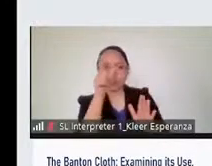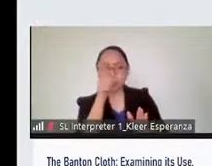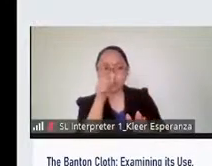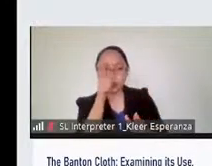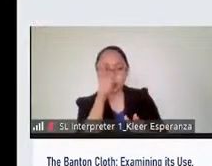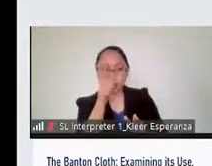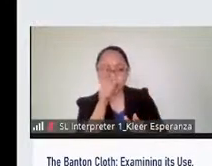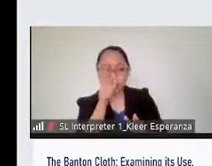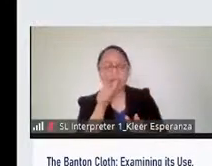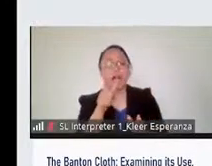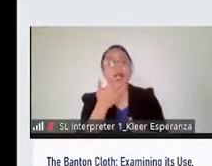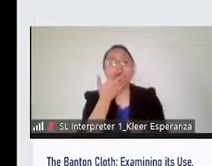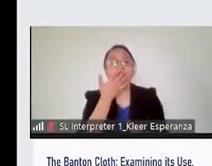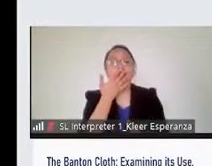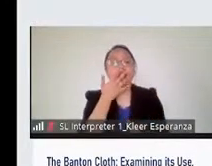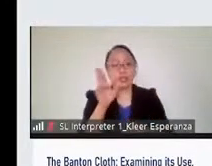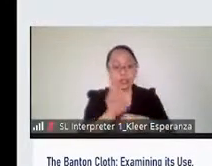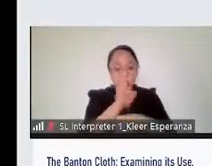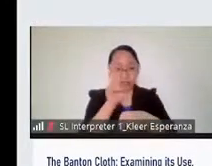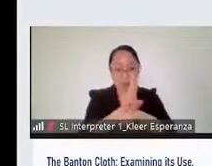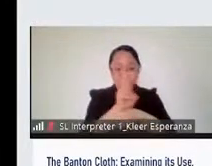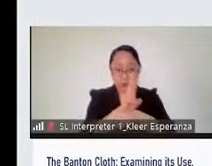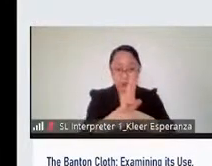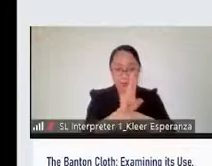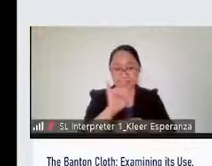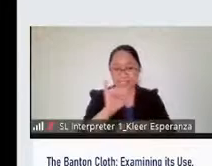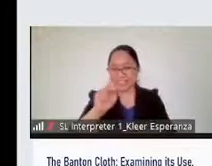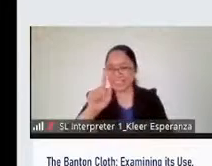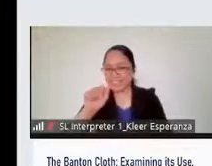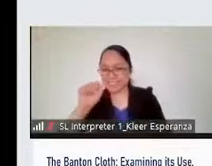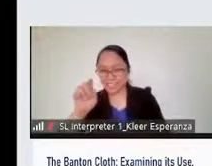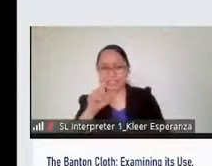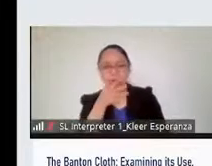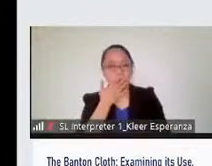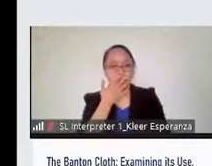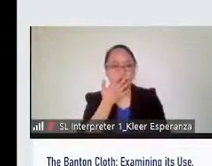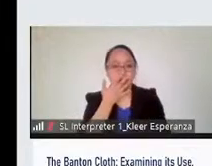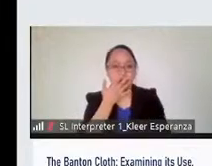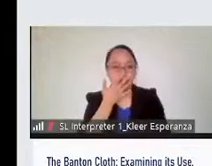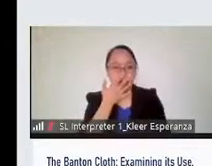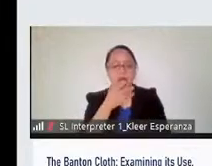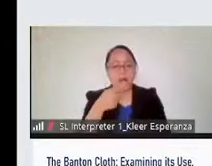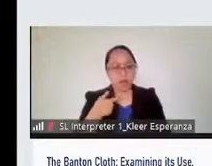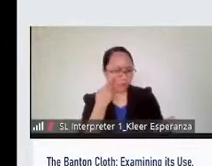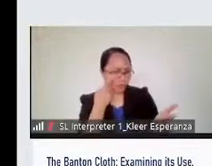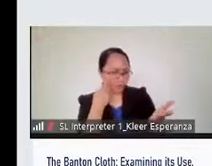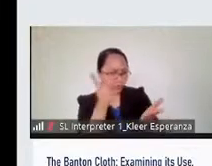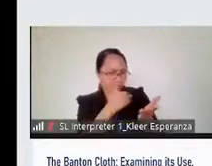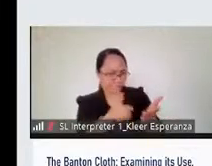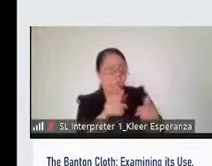dye designs or patterns, the use of natural dyes, and their function as funerary textiles.